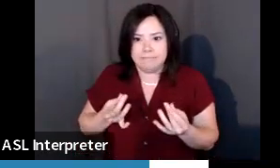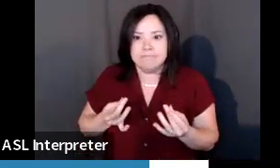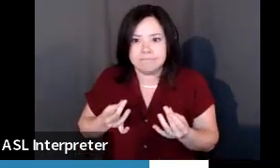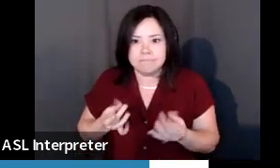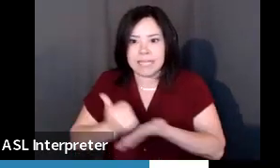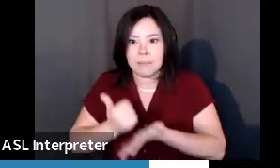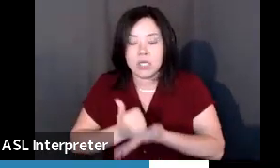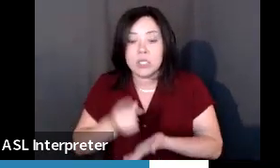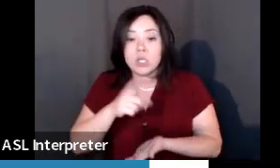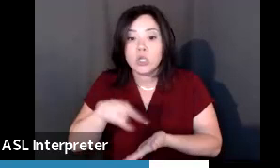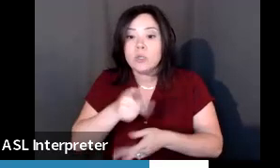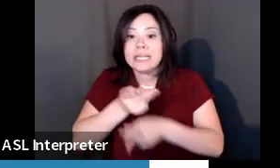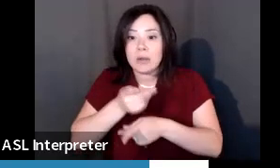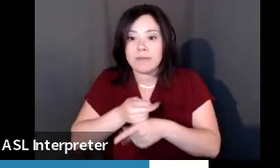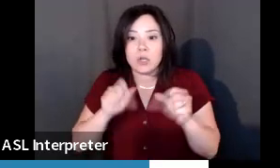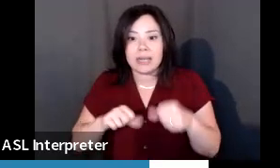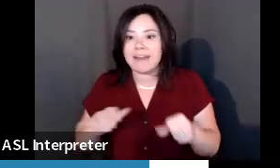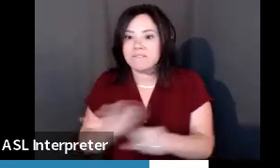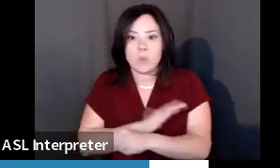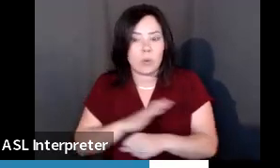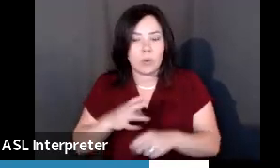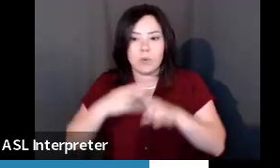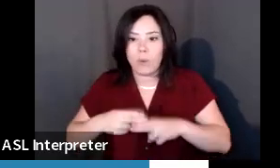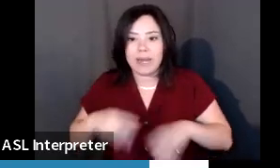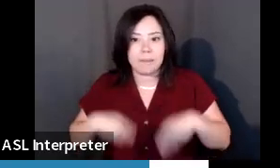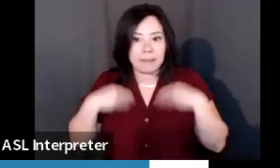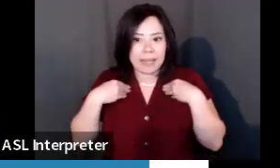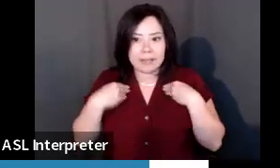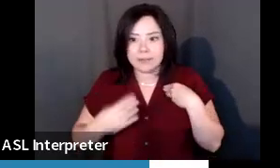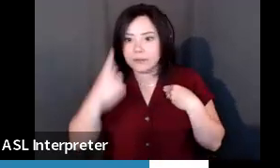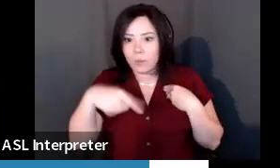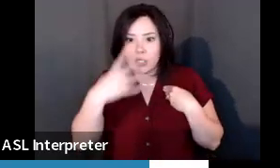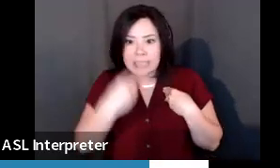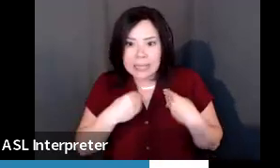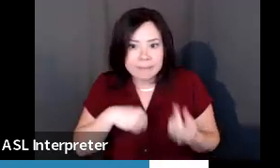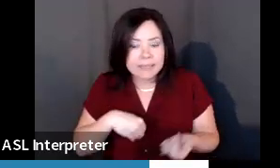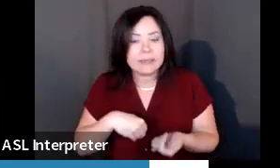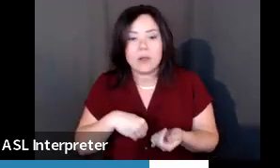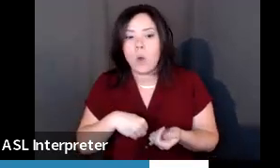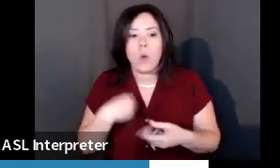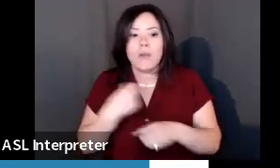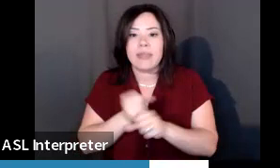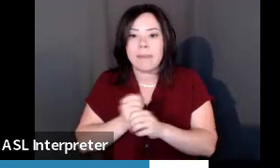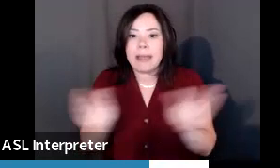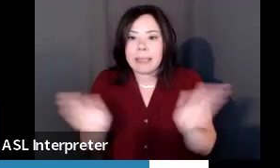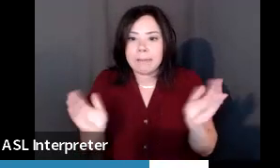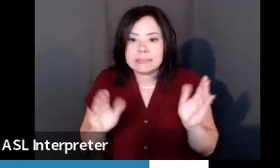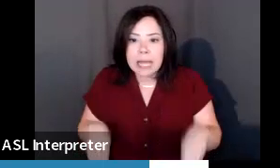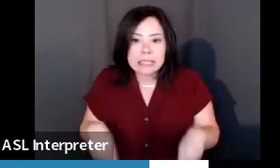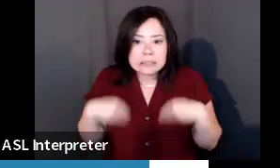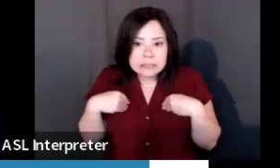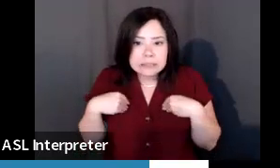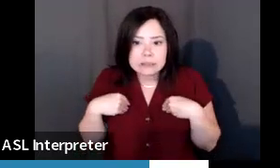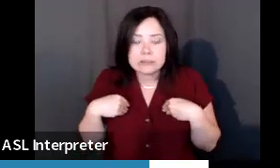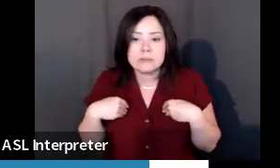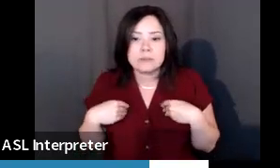as the caregiver, you could have the full-on weighted blanket while you're sleeping, or they make the lap size weighted blanket.